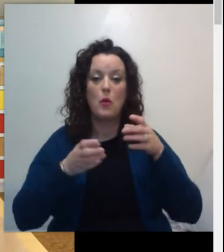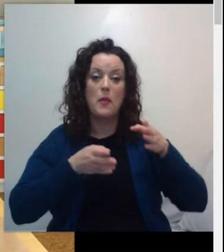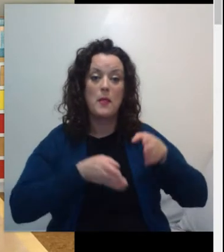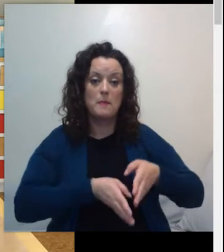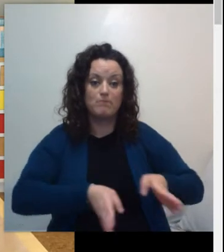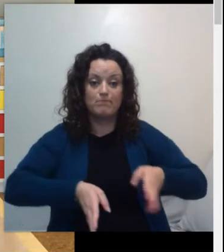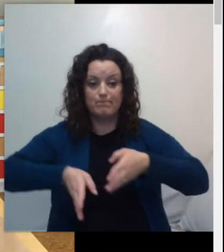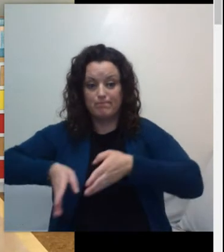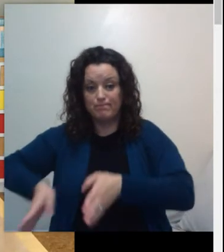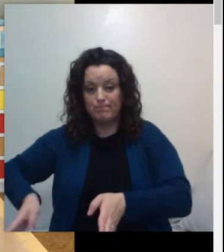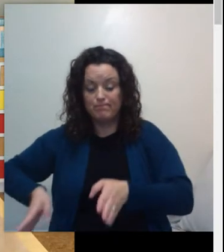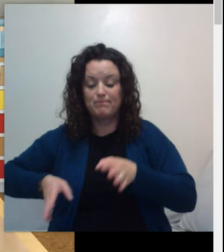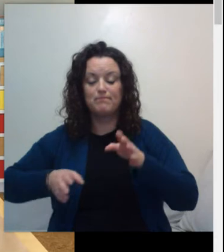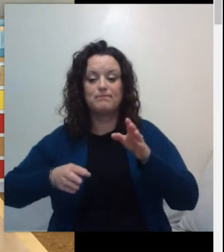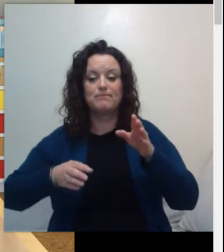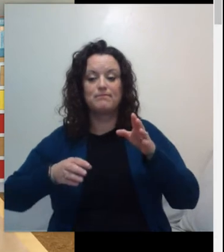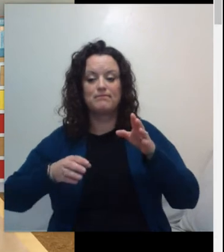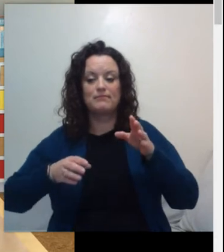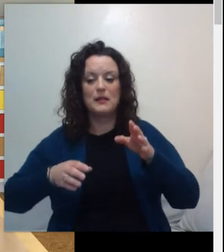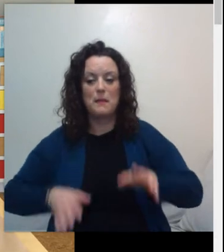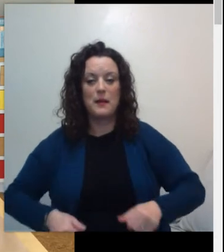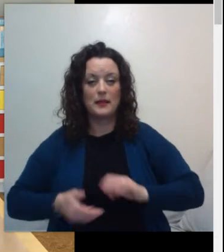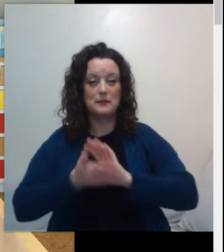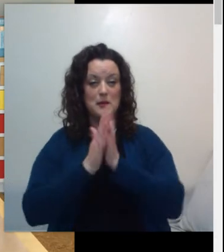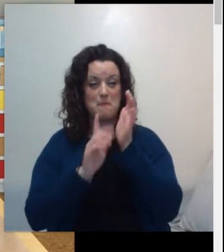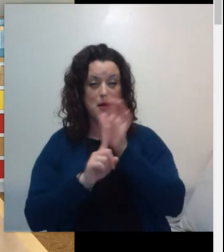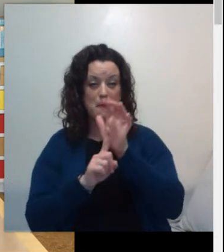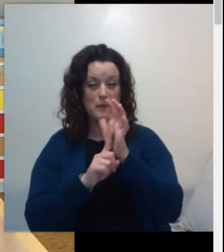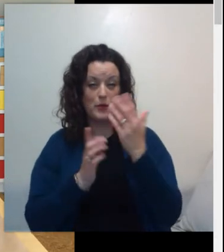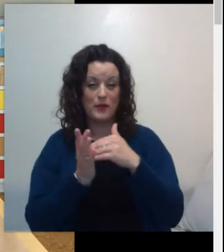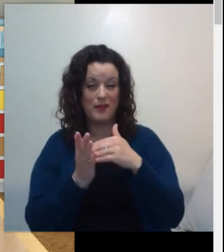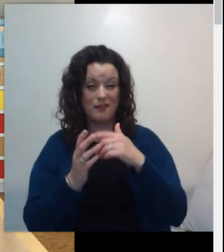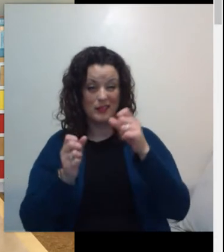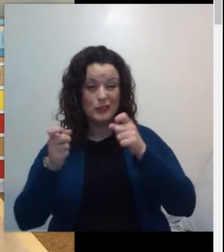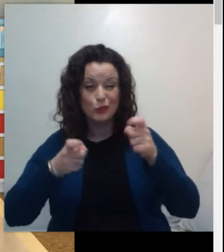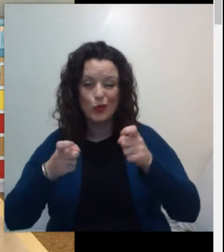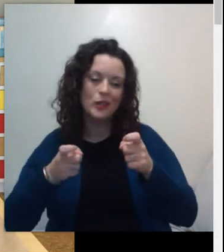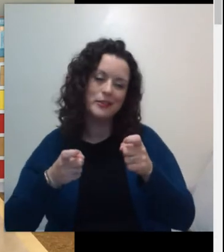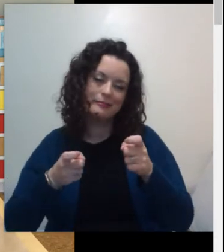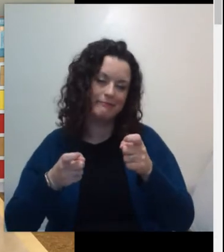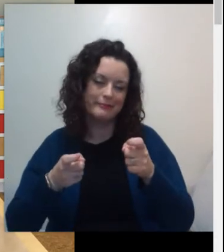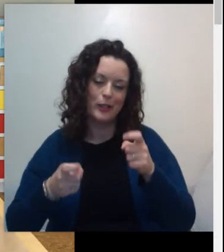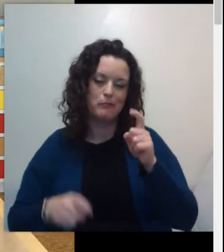them. So let's do stripes. Oh yeah,